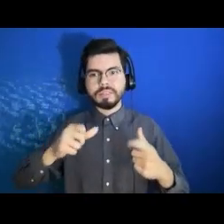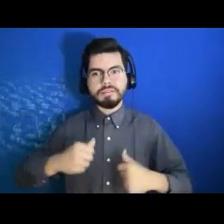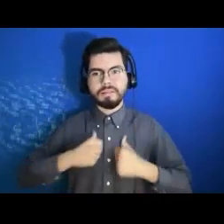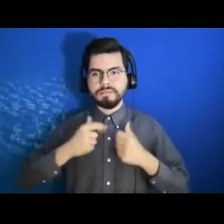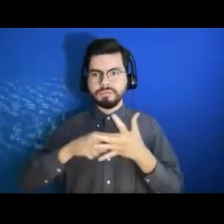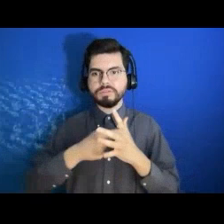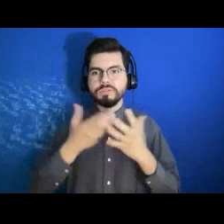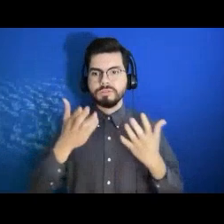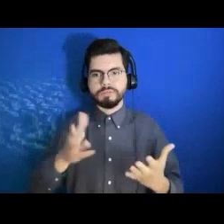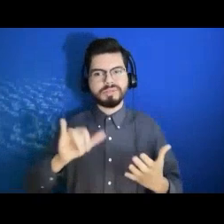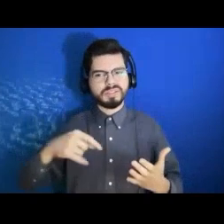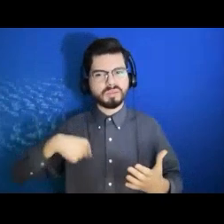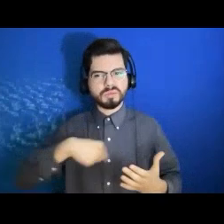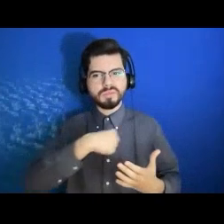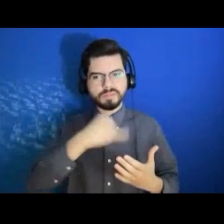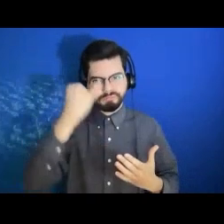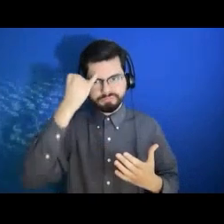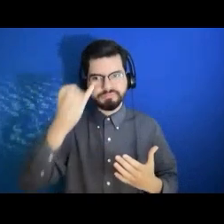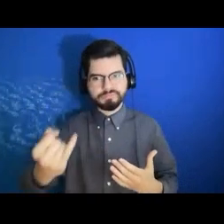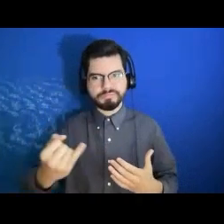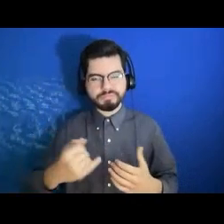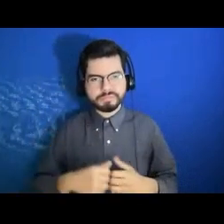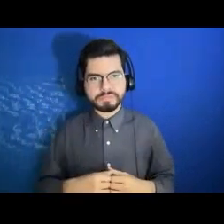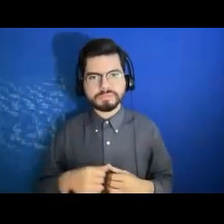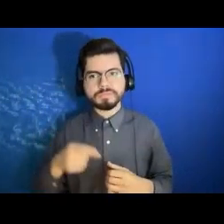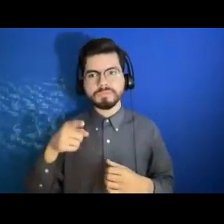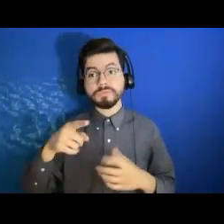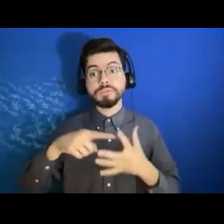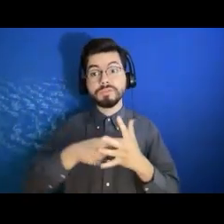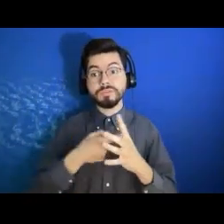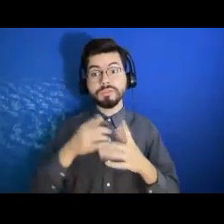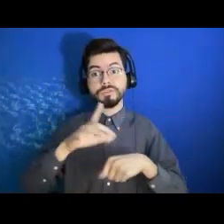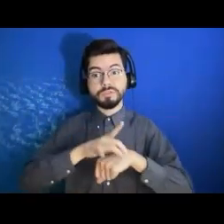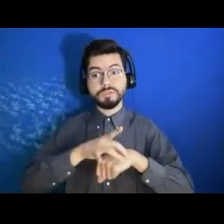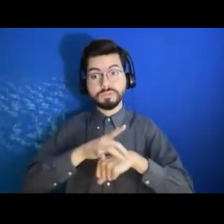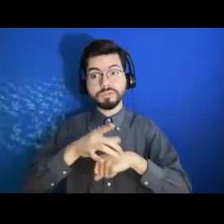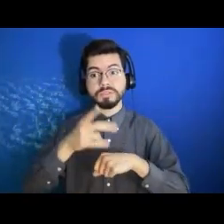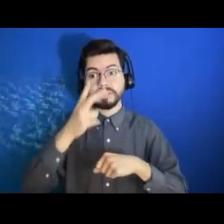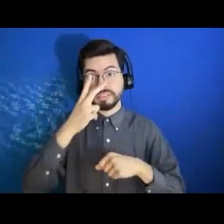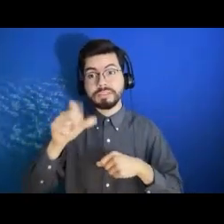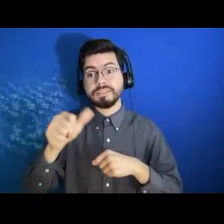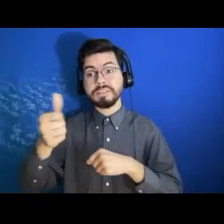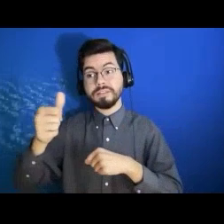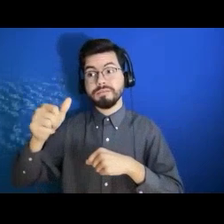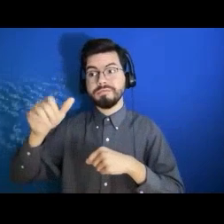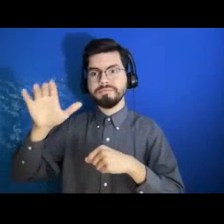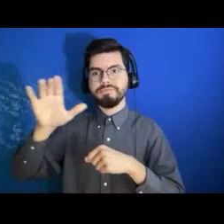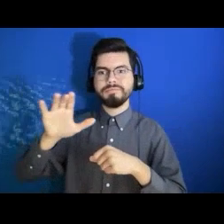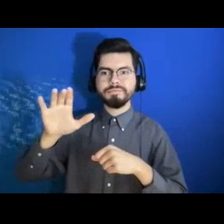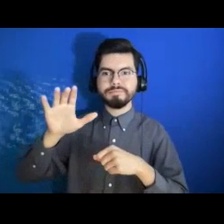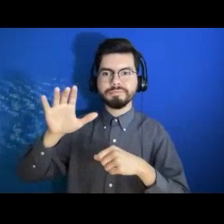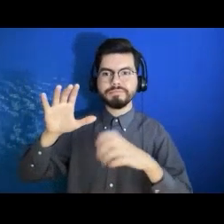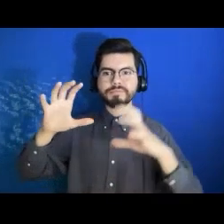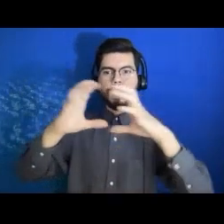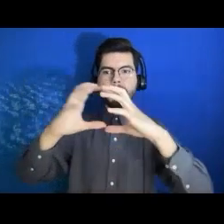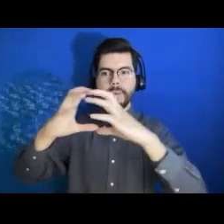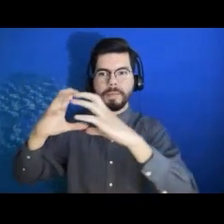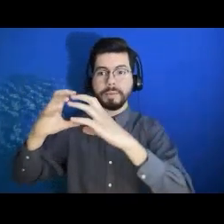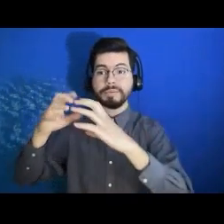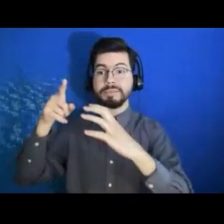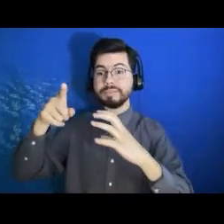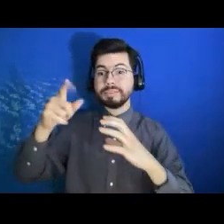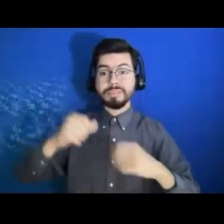like here on Earth, they can understand where they can look on other planets to find life that doesn't need the sun